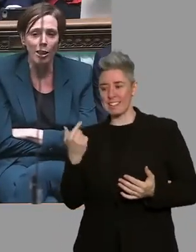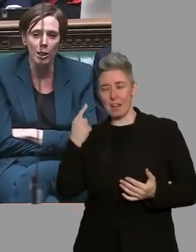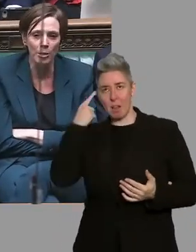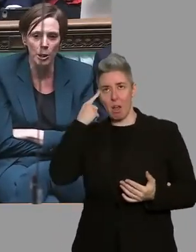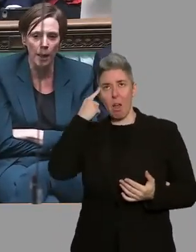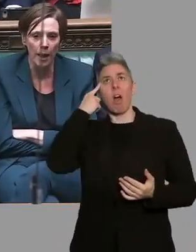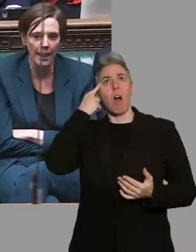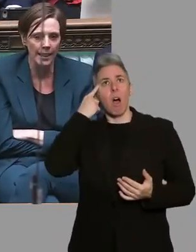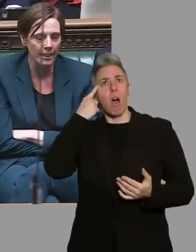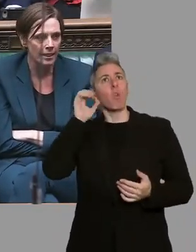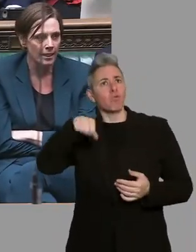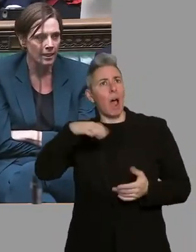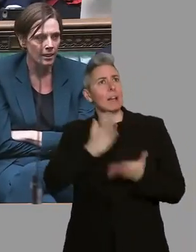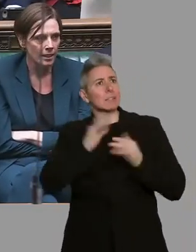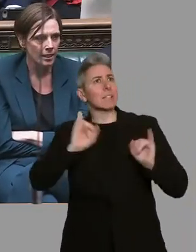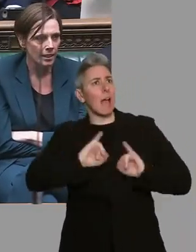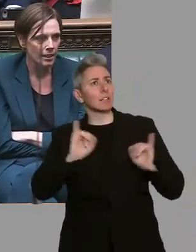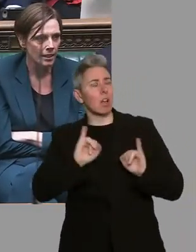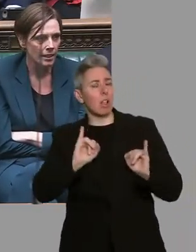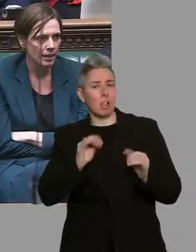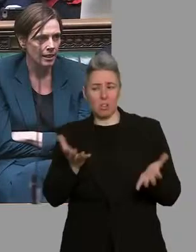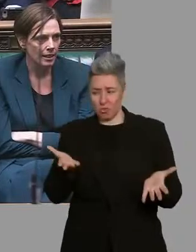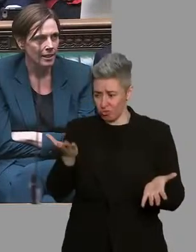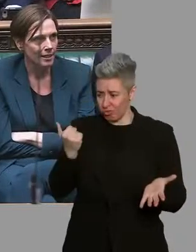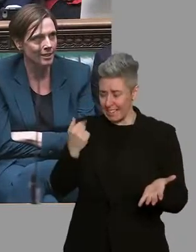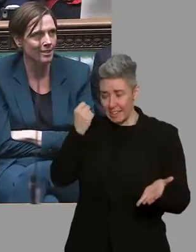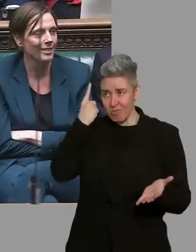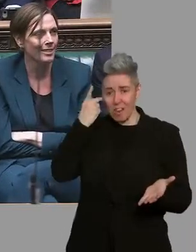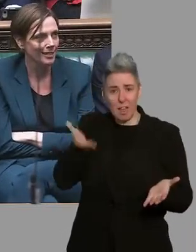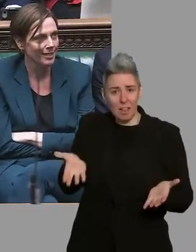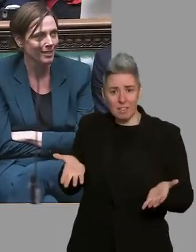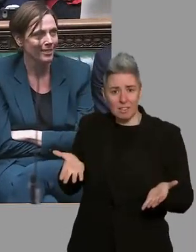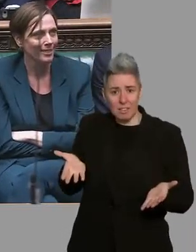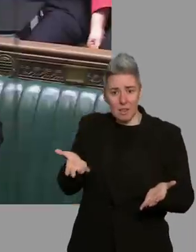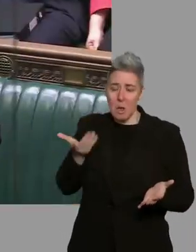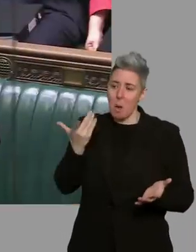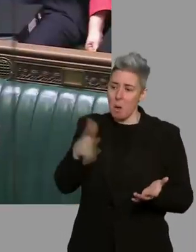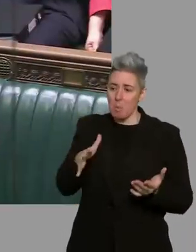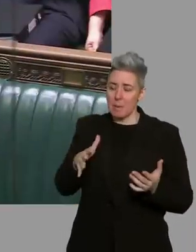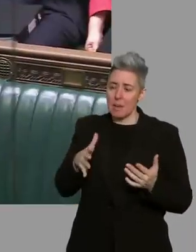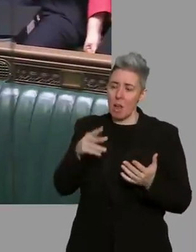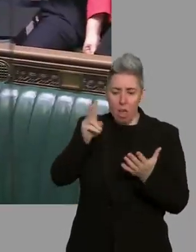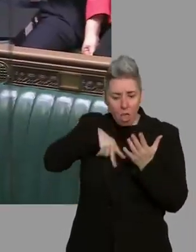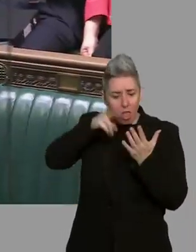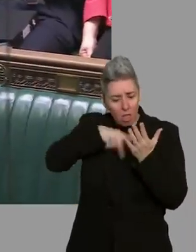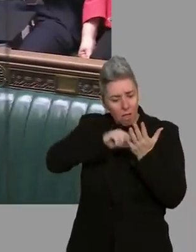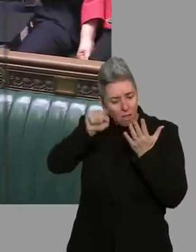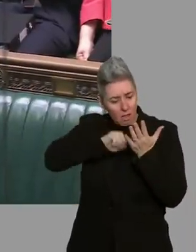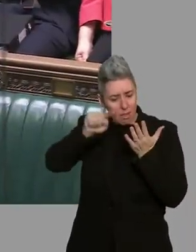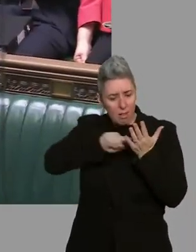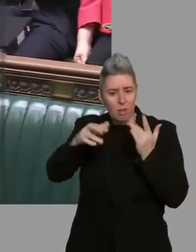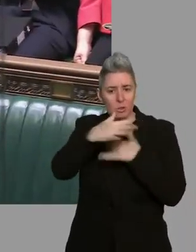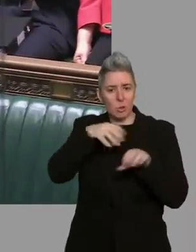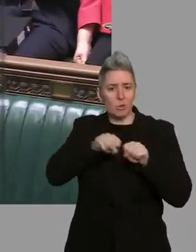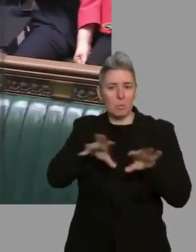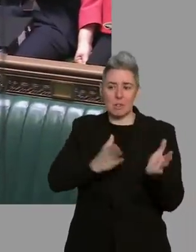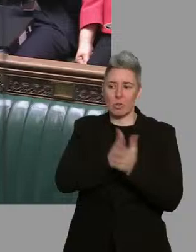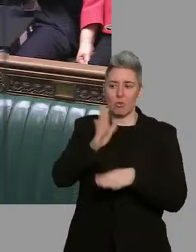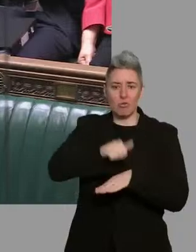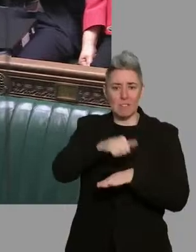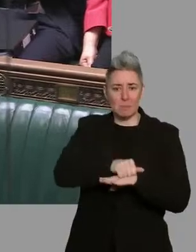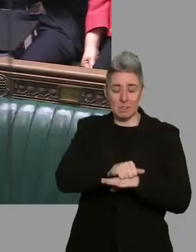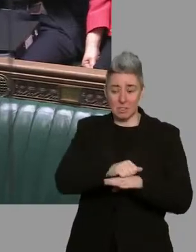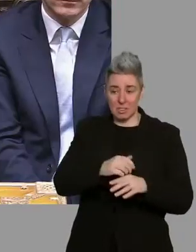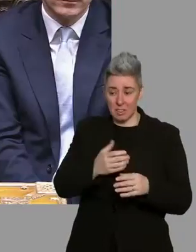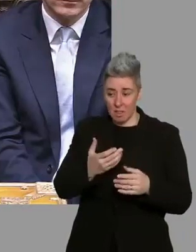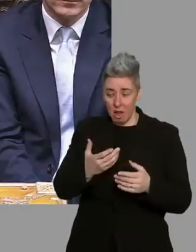having spent a lot of time on social media over Christmas, not once in 8 years did she stand here and say what